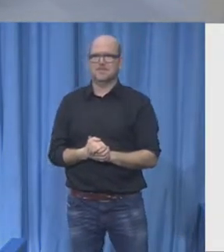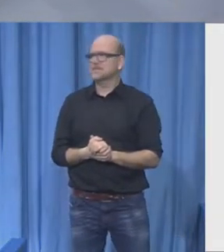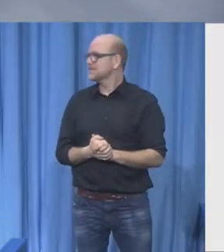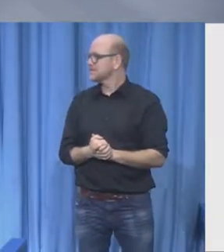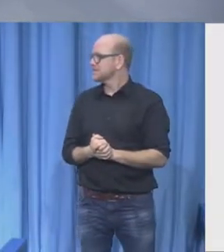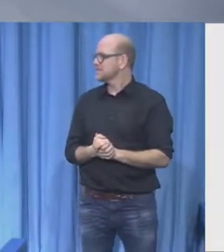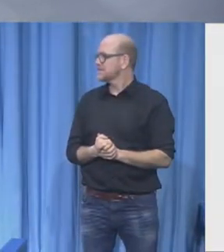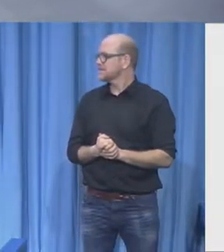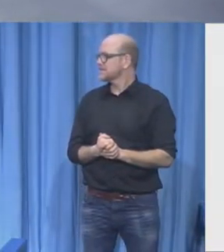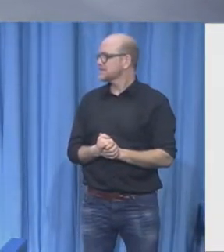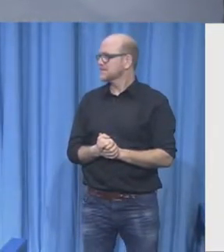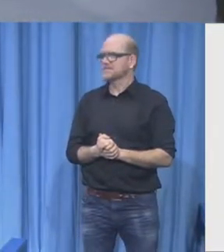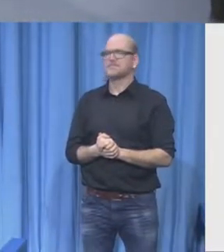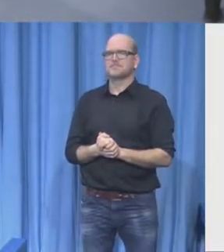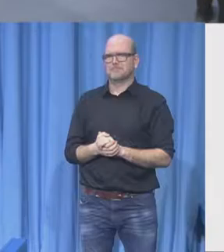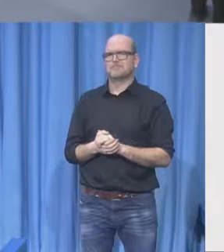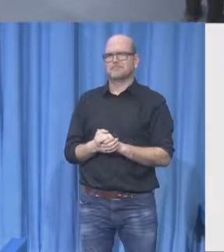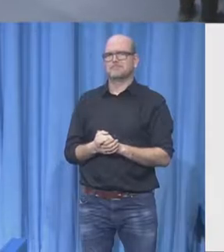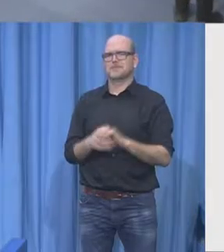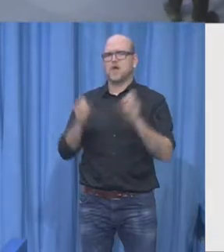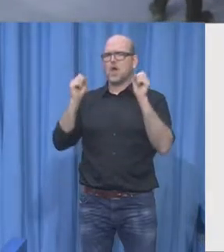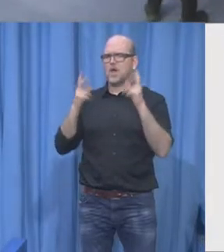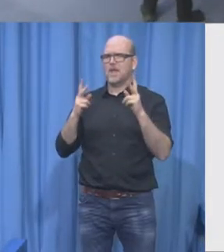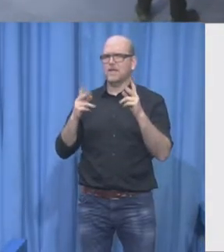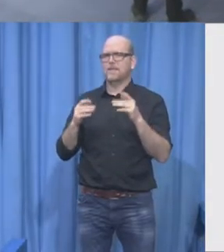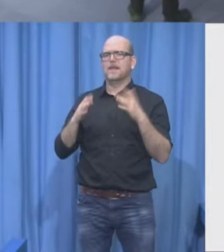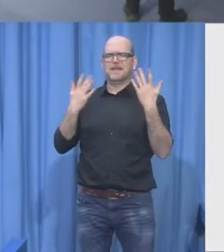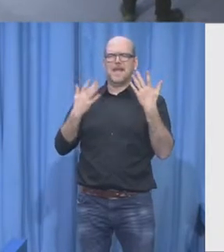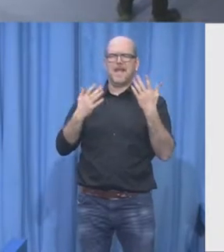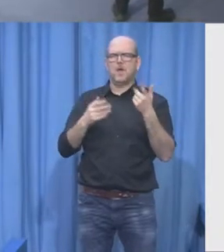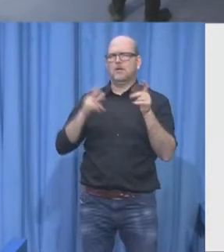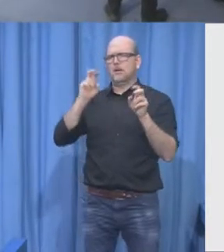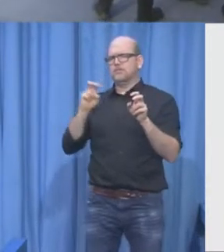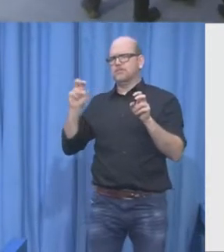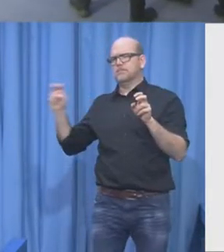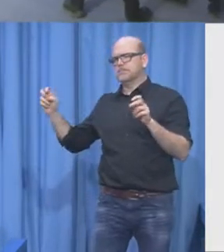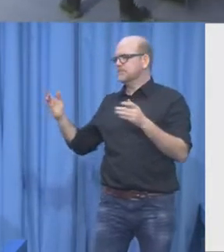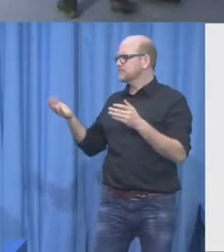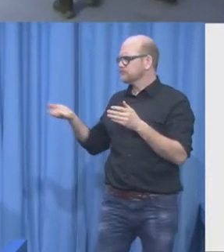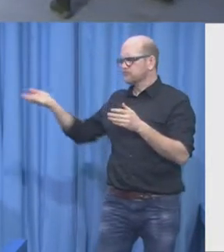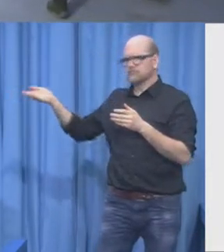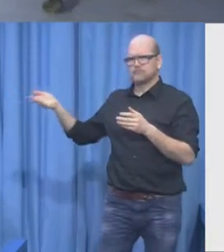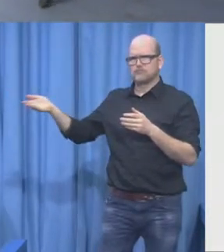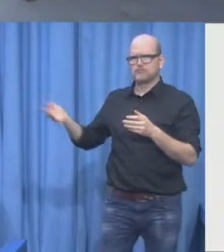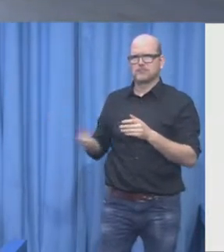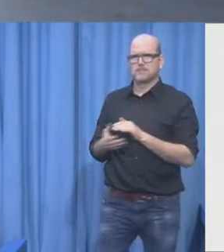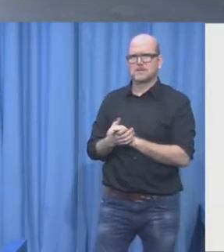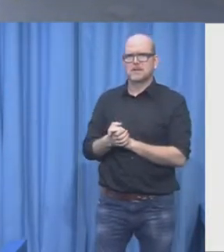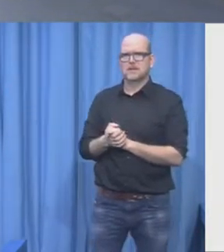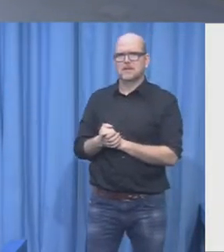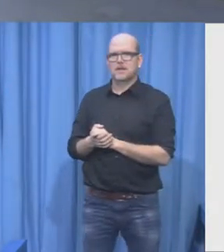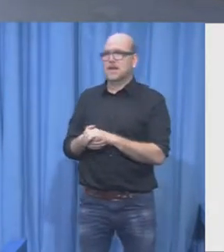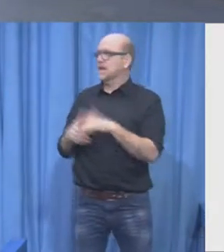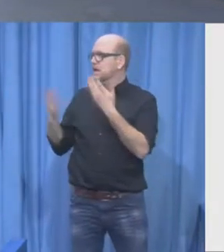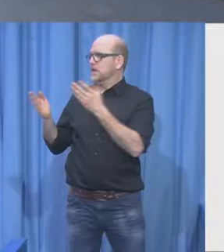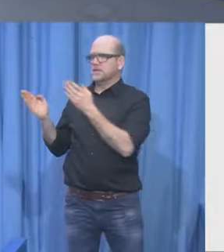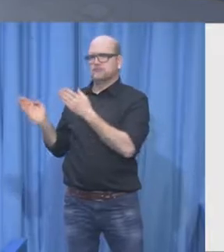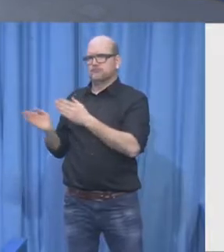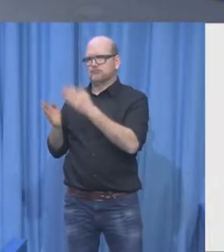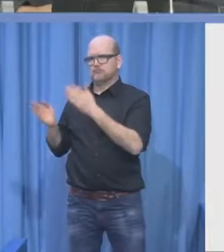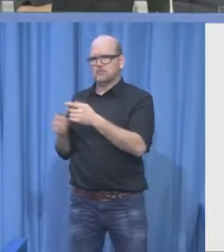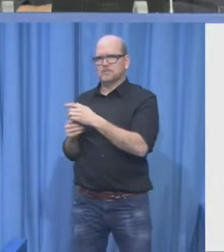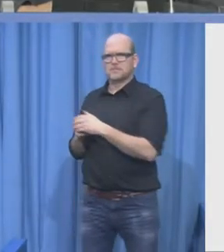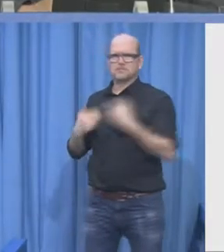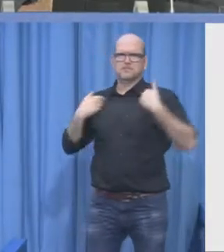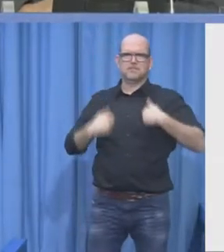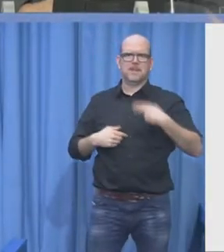Thank you, Caroline. Please, everyone, come on stage. I'm going to make the intro in the meantime. My name is Michael Fembeck. I'm the director of the